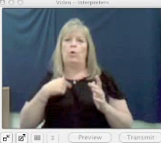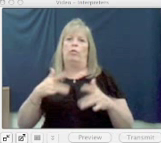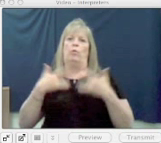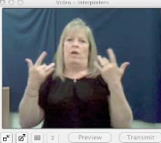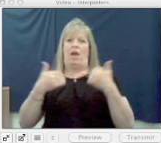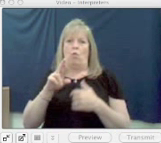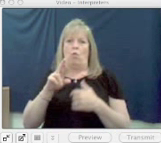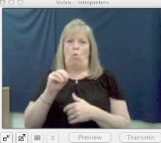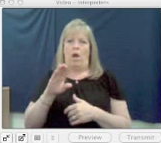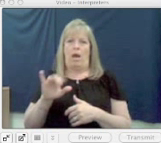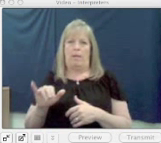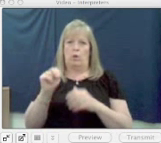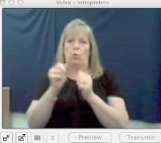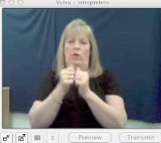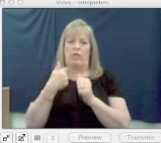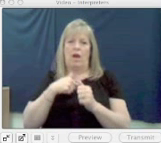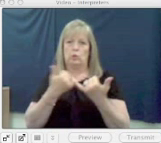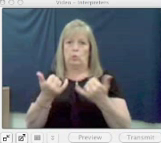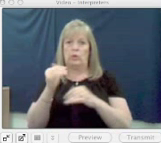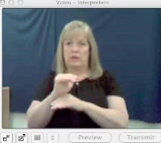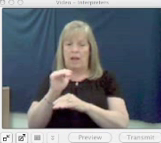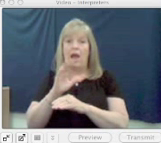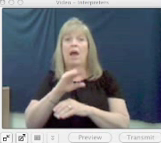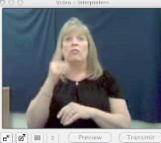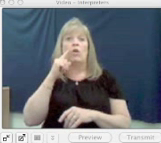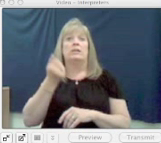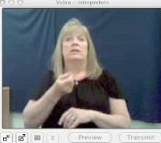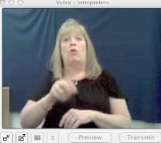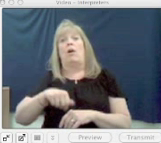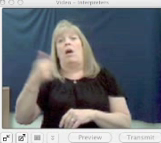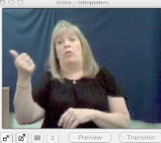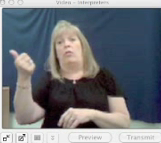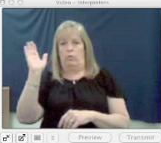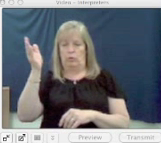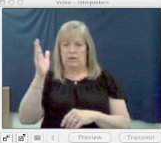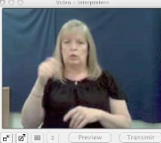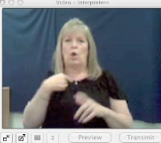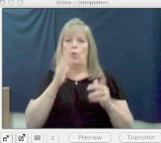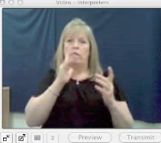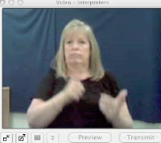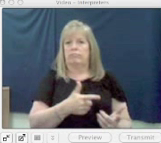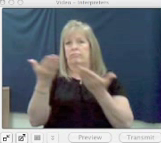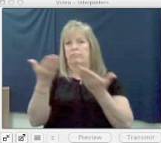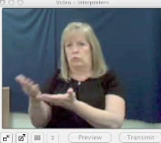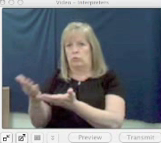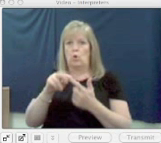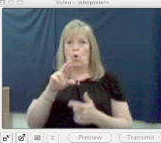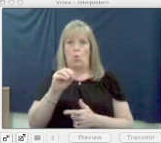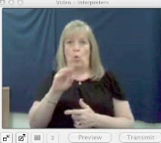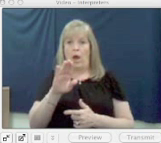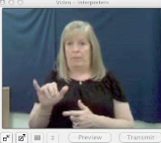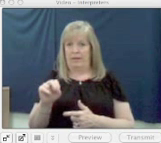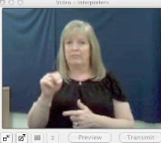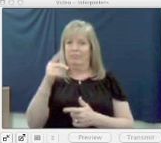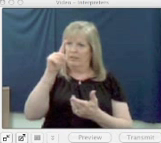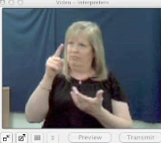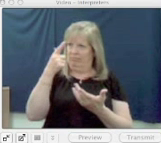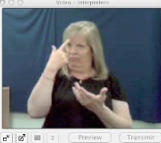us tonight, and then several more presentations. So I'm just going to go ahead and turn it over to Robyn, because that's why we're all here.